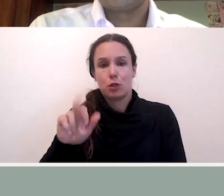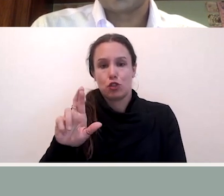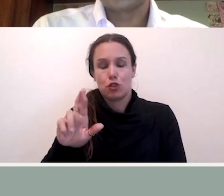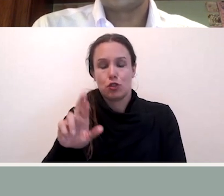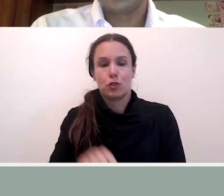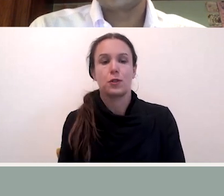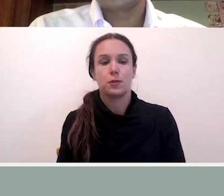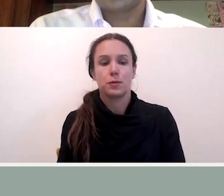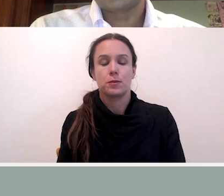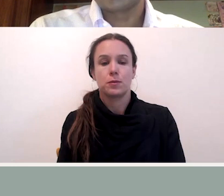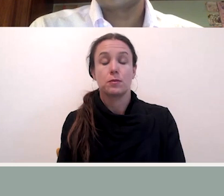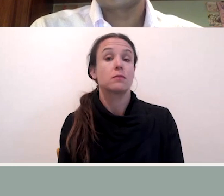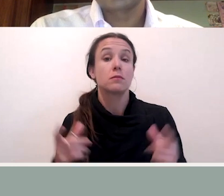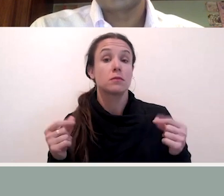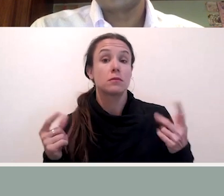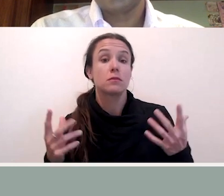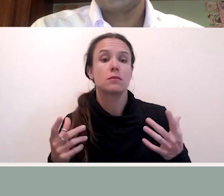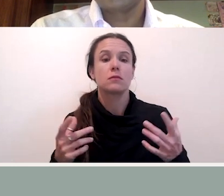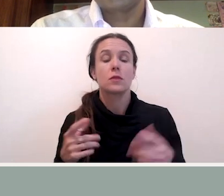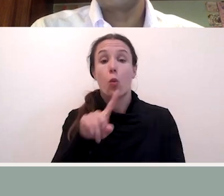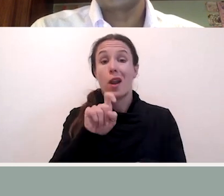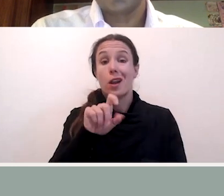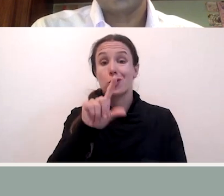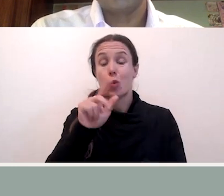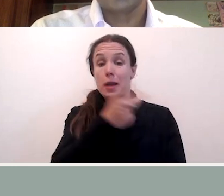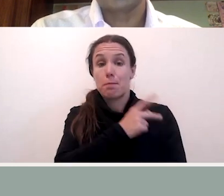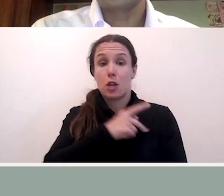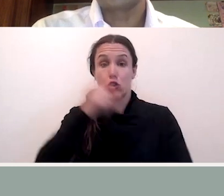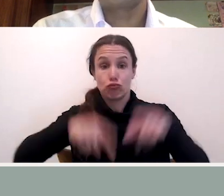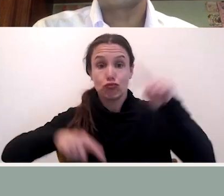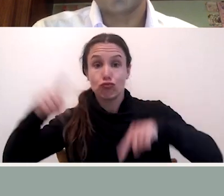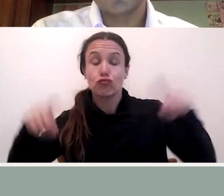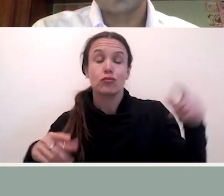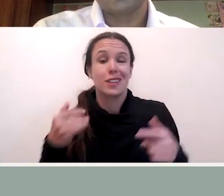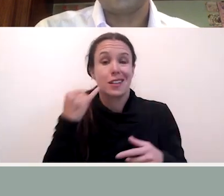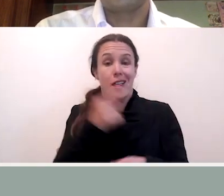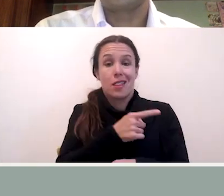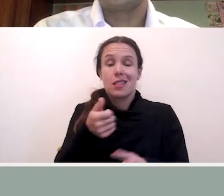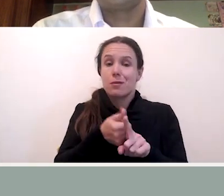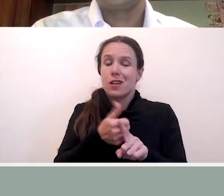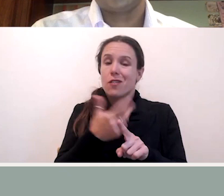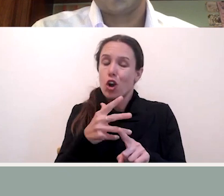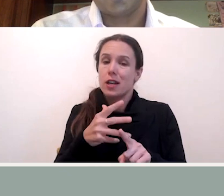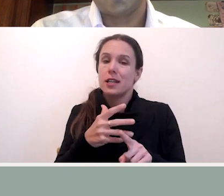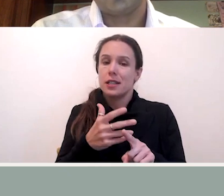And what they did is they randomized 120 patients to get who had already progressed on